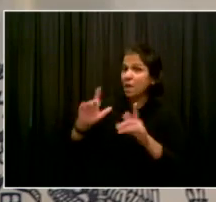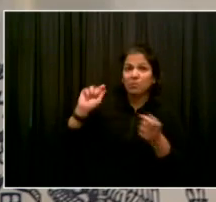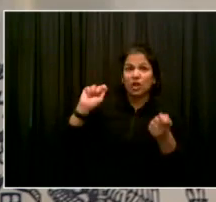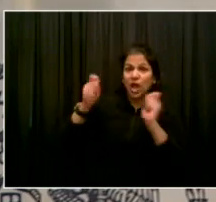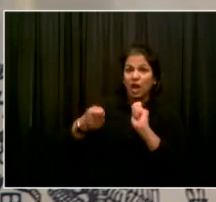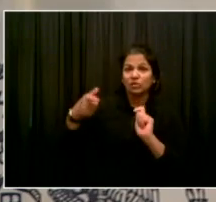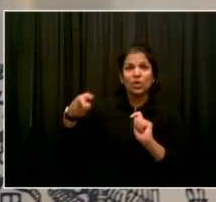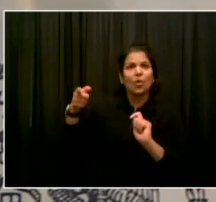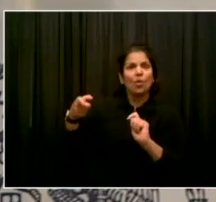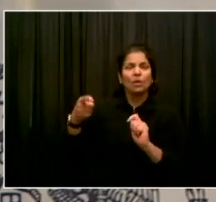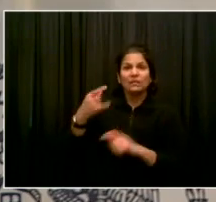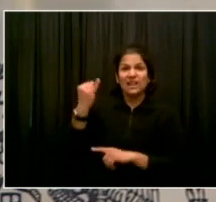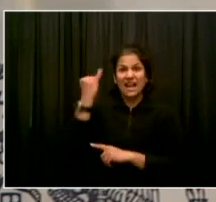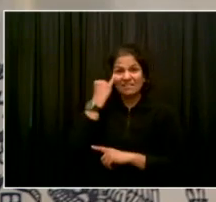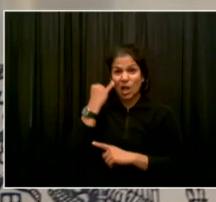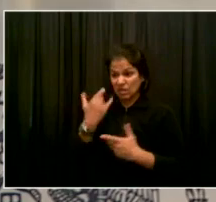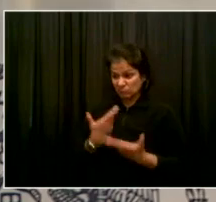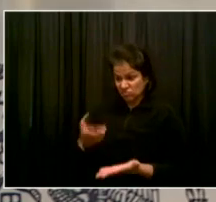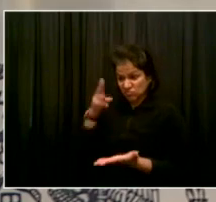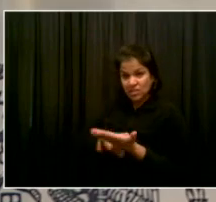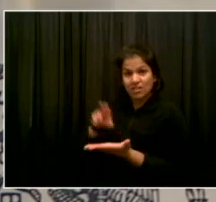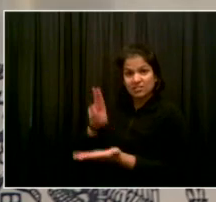next.